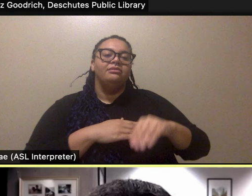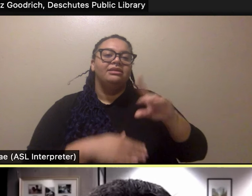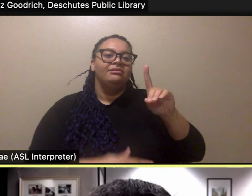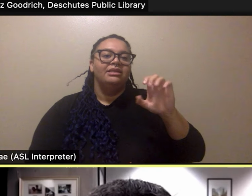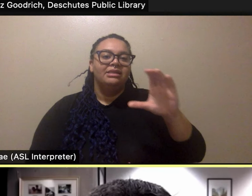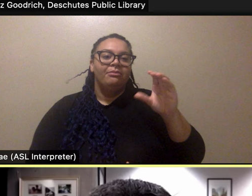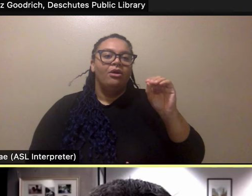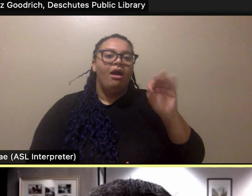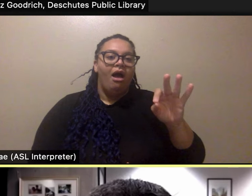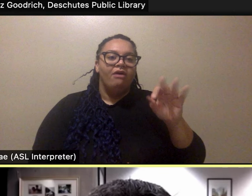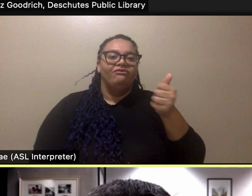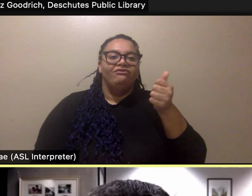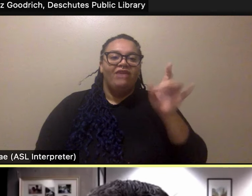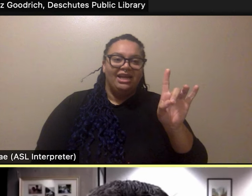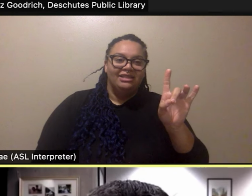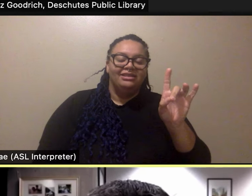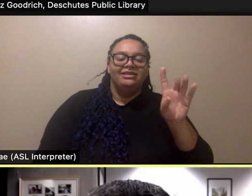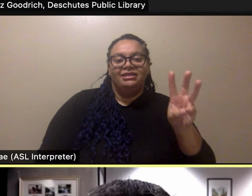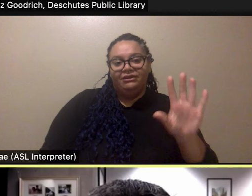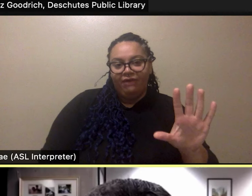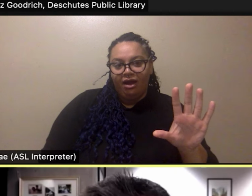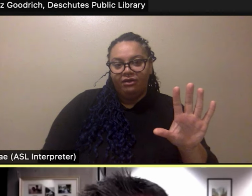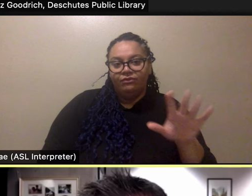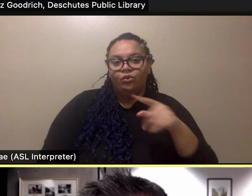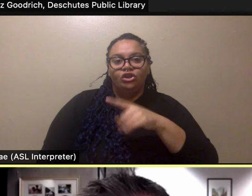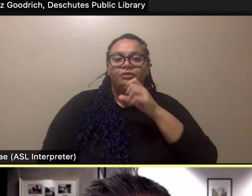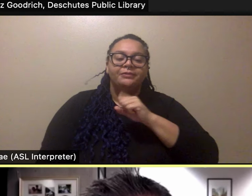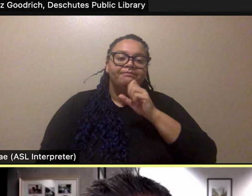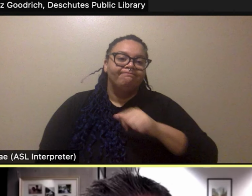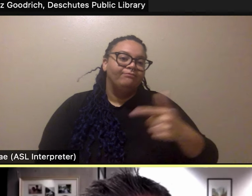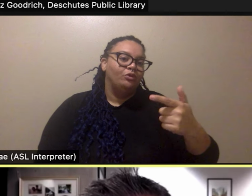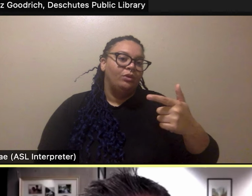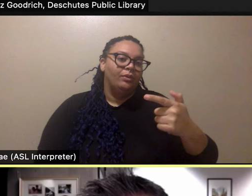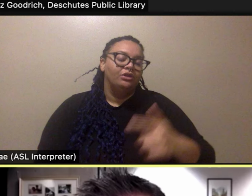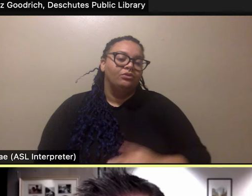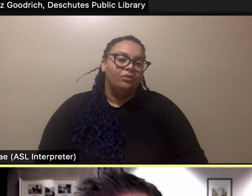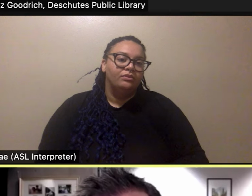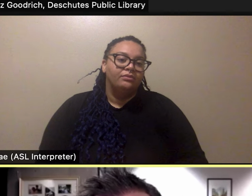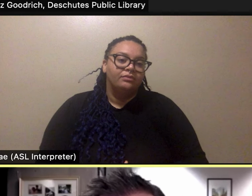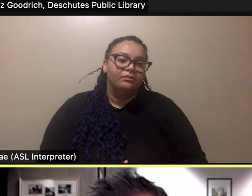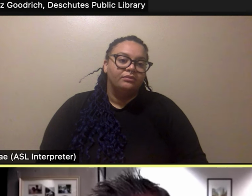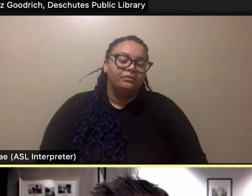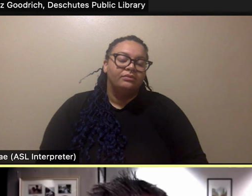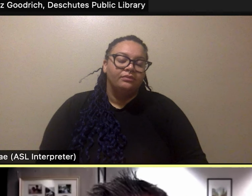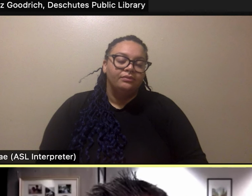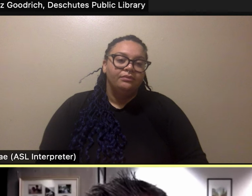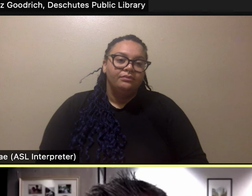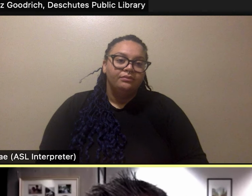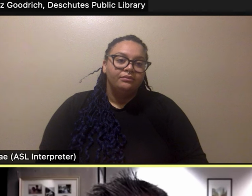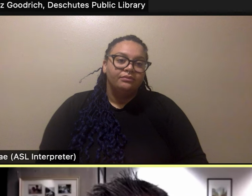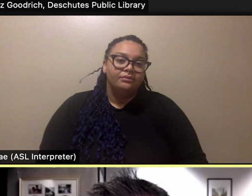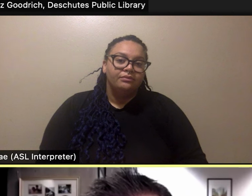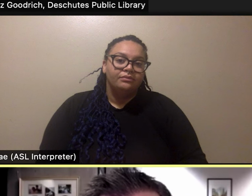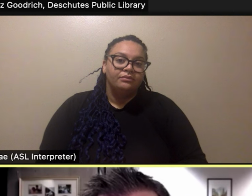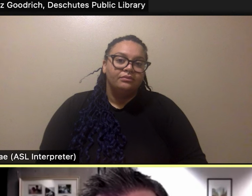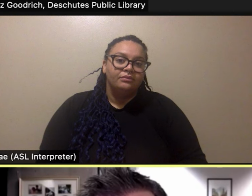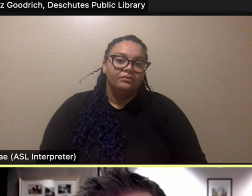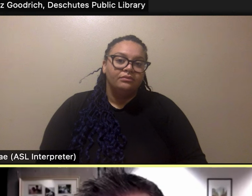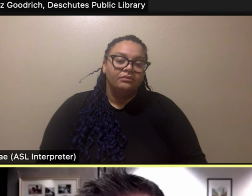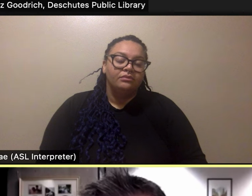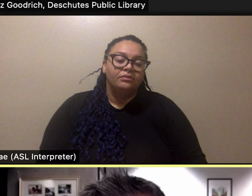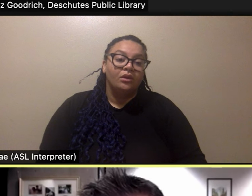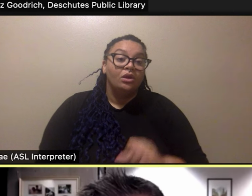1855 when she was 21 years old. So this is an example